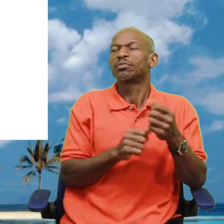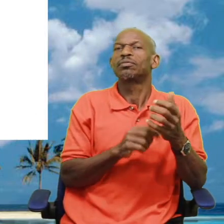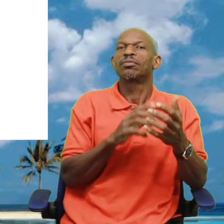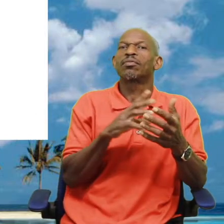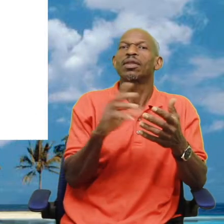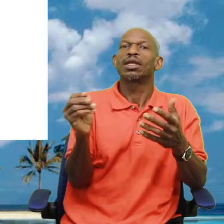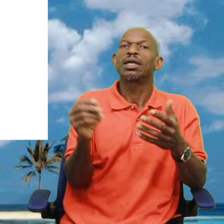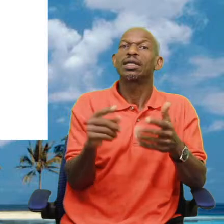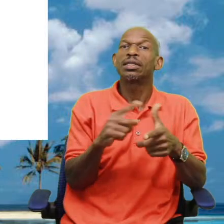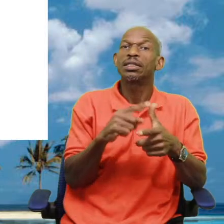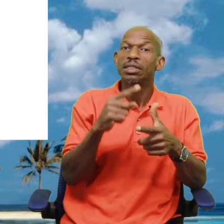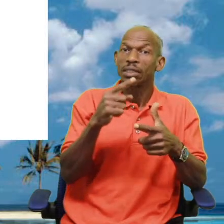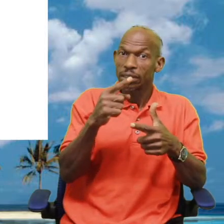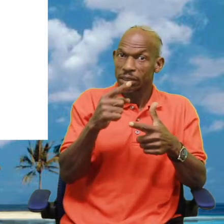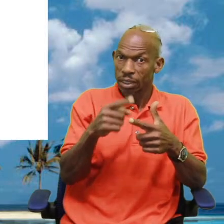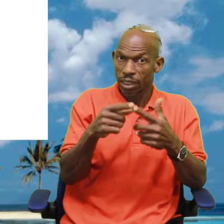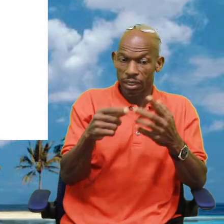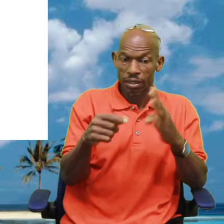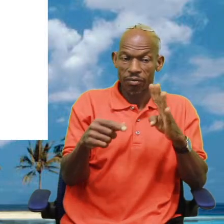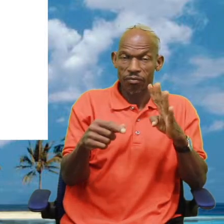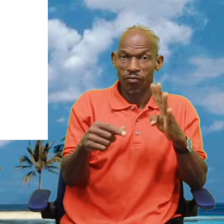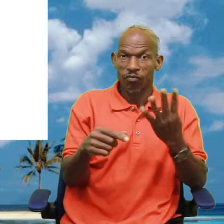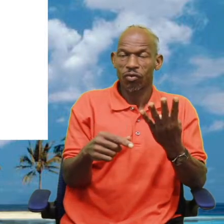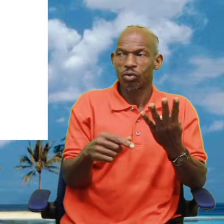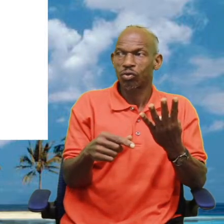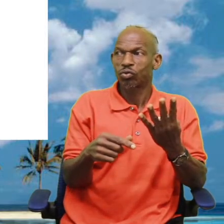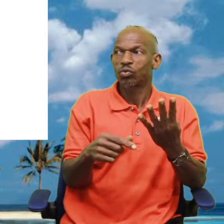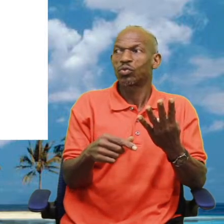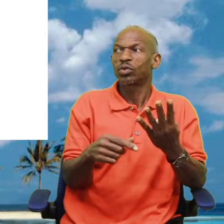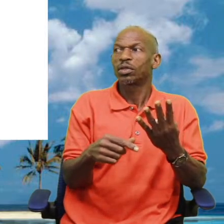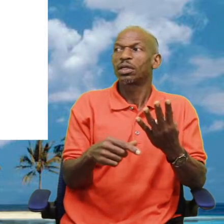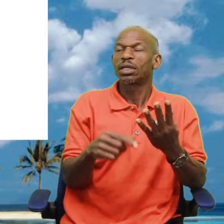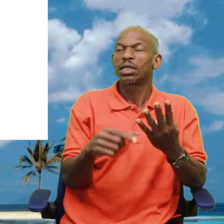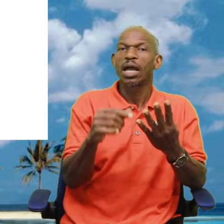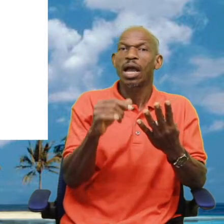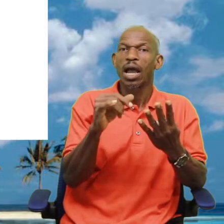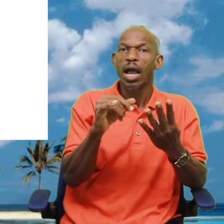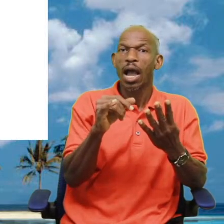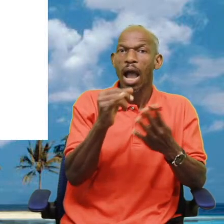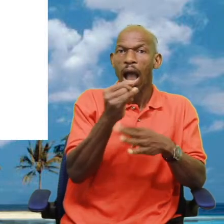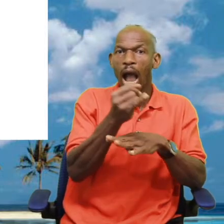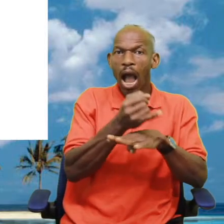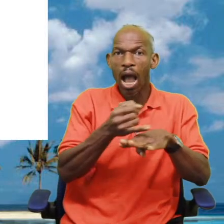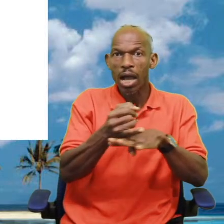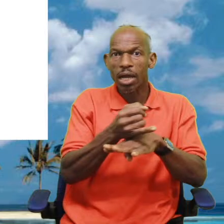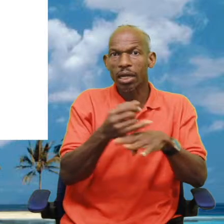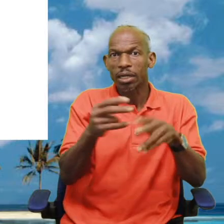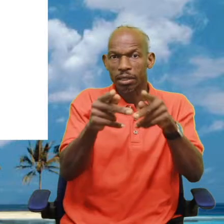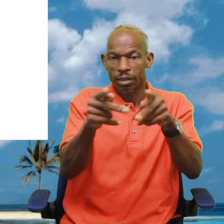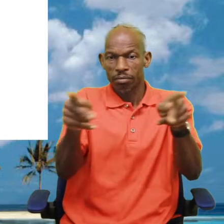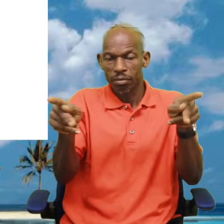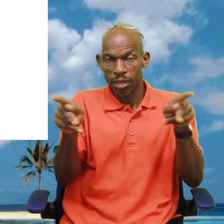And in this other picture here, I have an island, place.